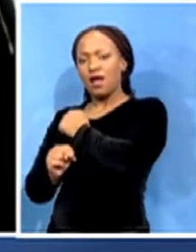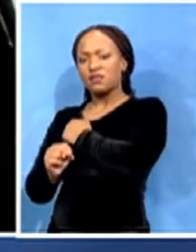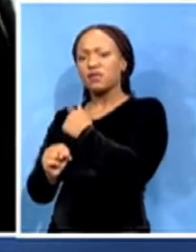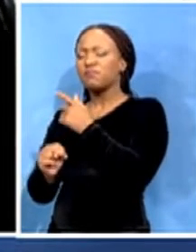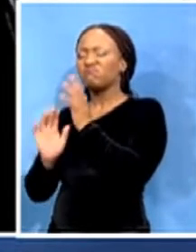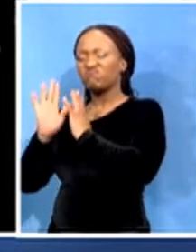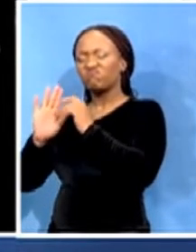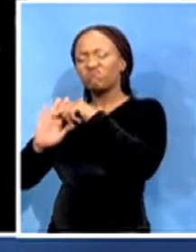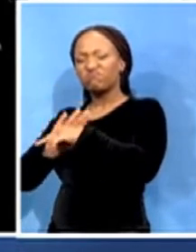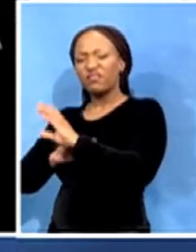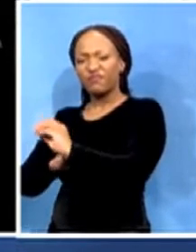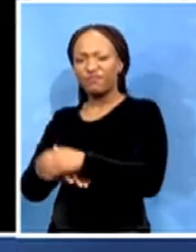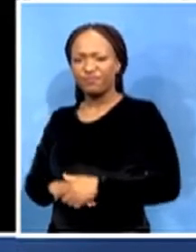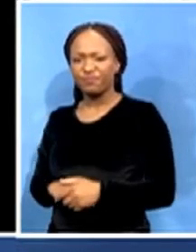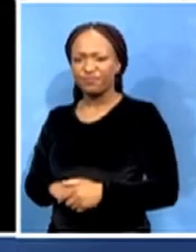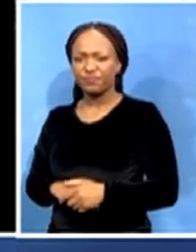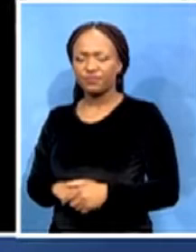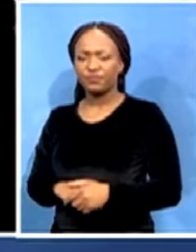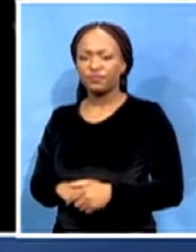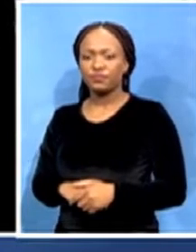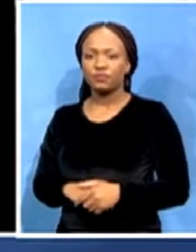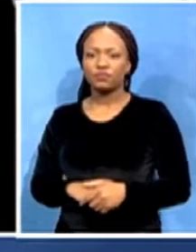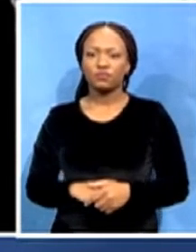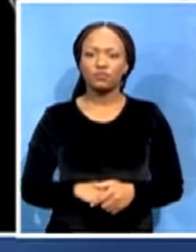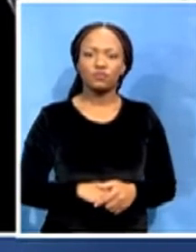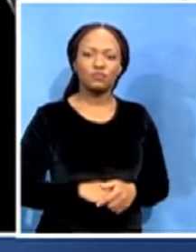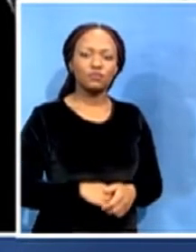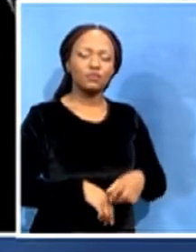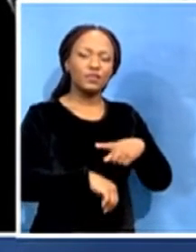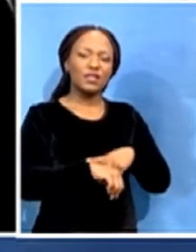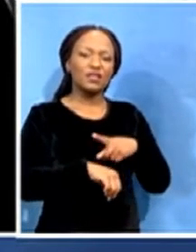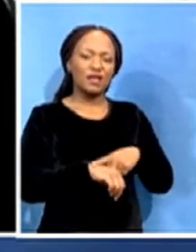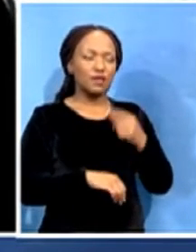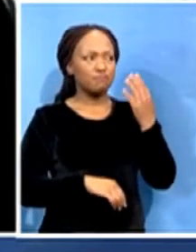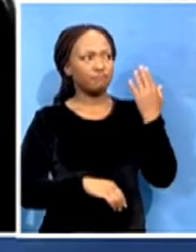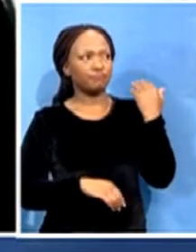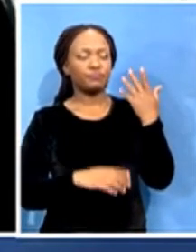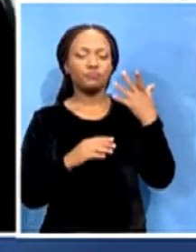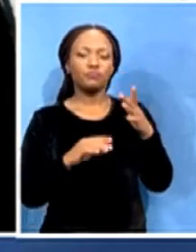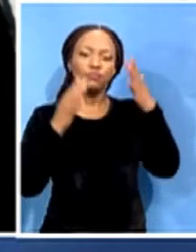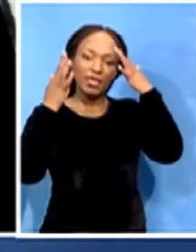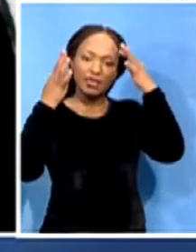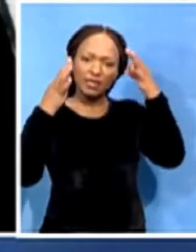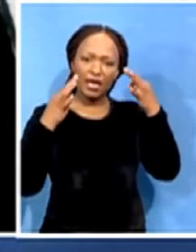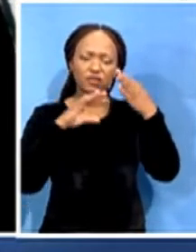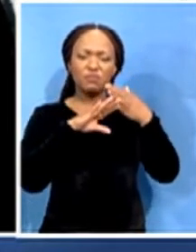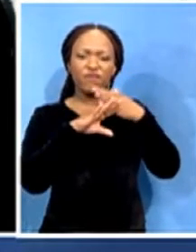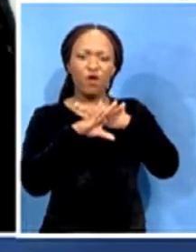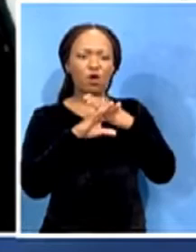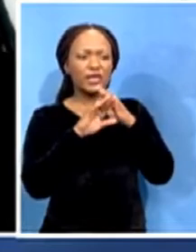You know, it was around the time where that decision was being criticized. And, you know, I